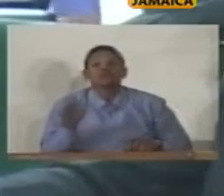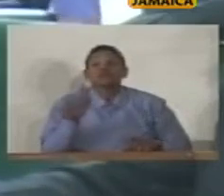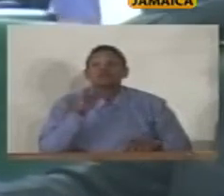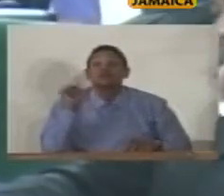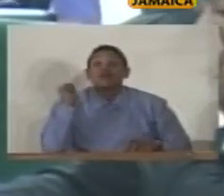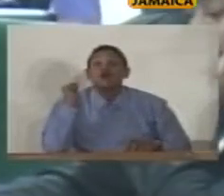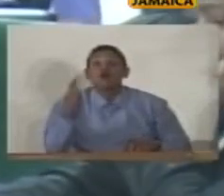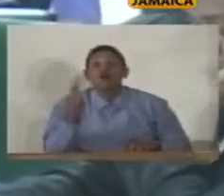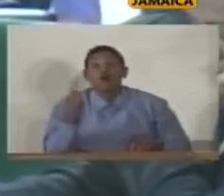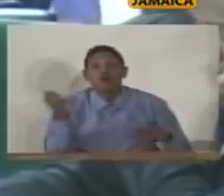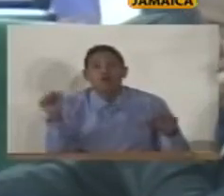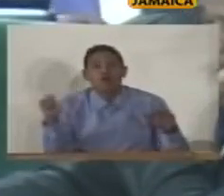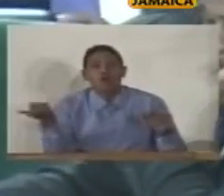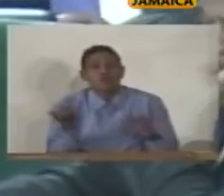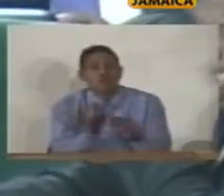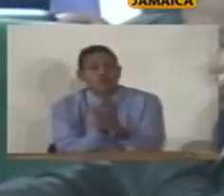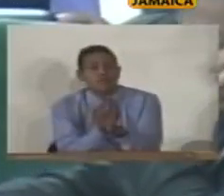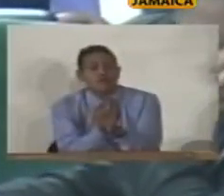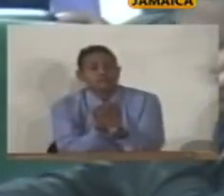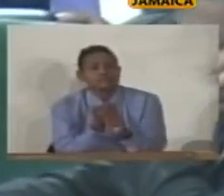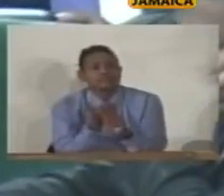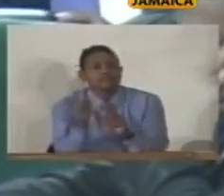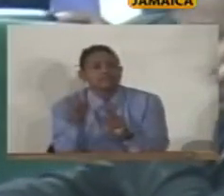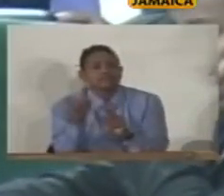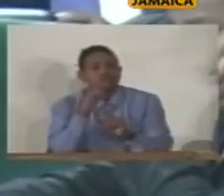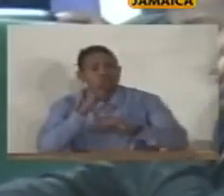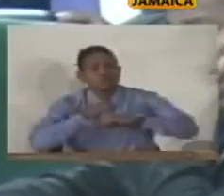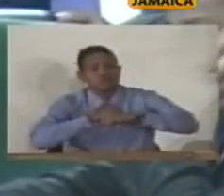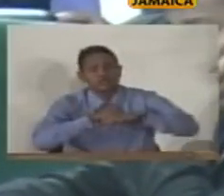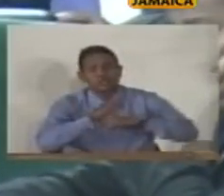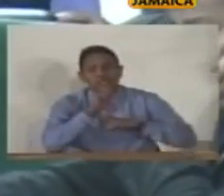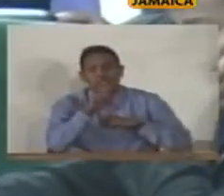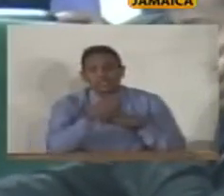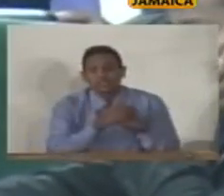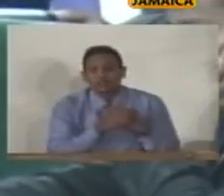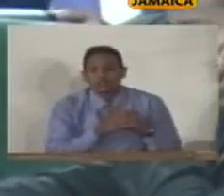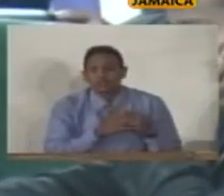all other property, needs to be protected.